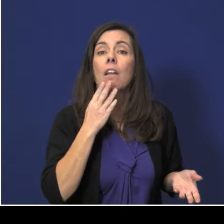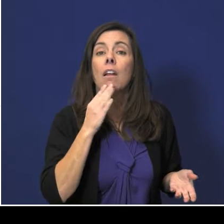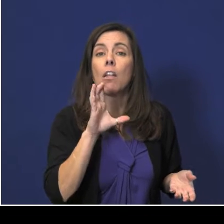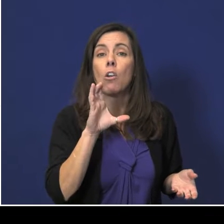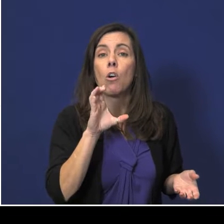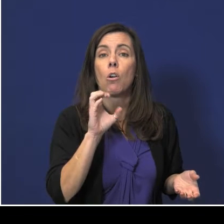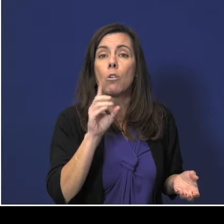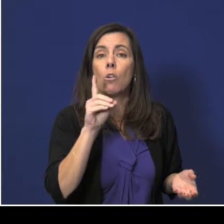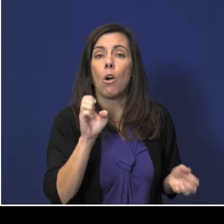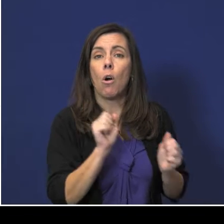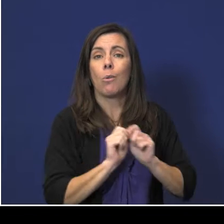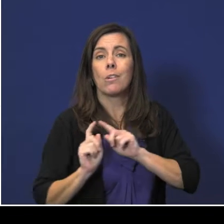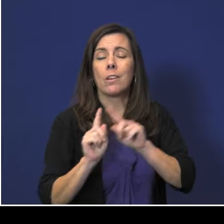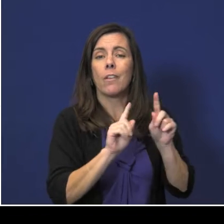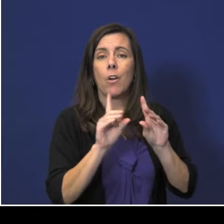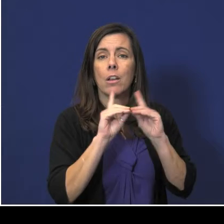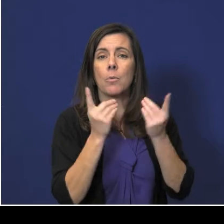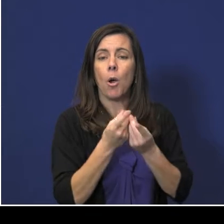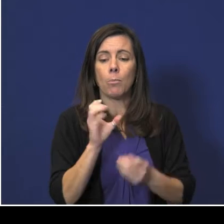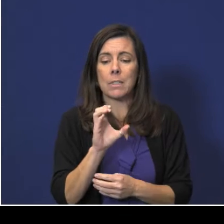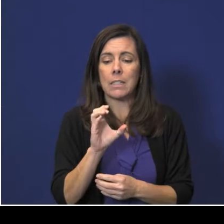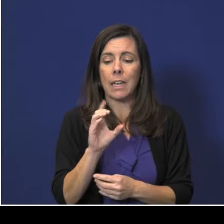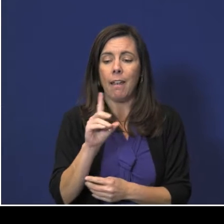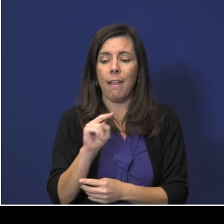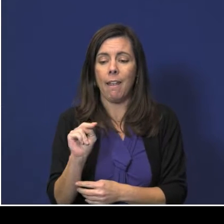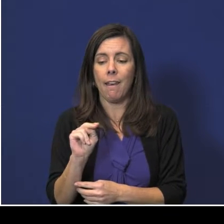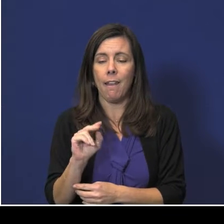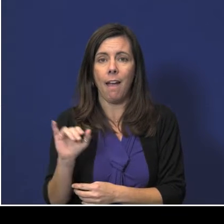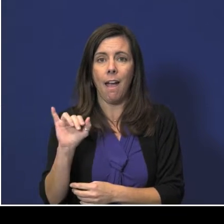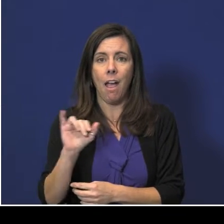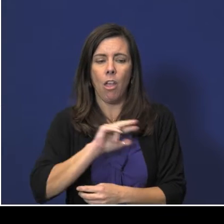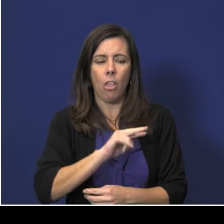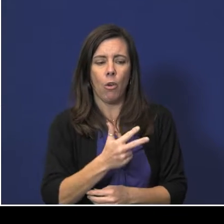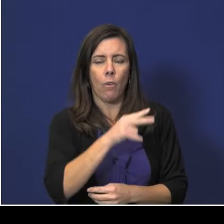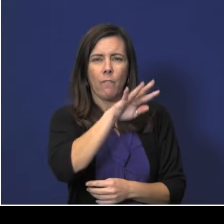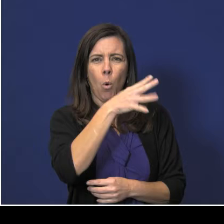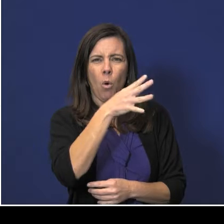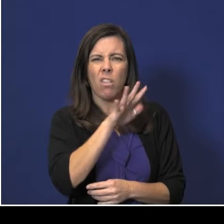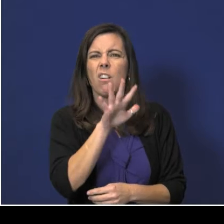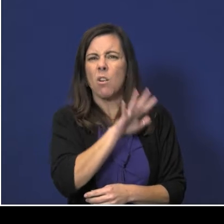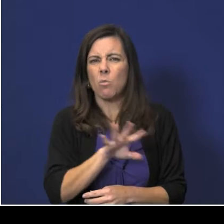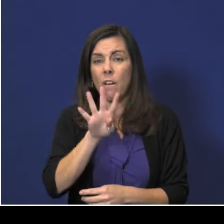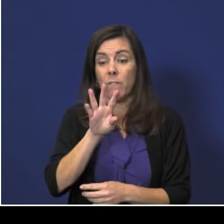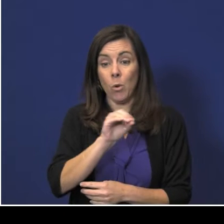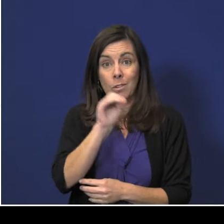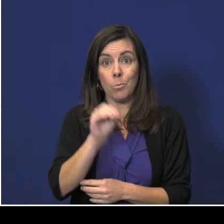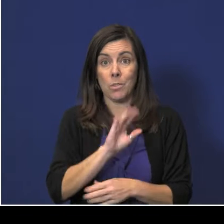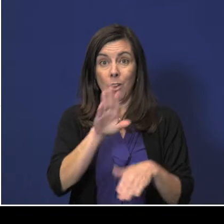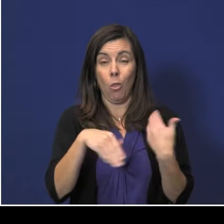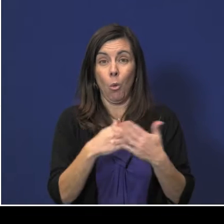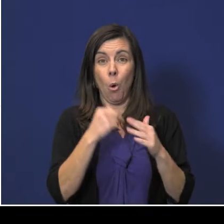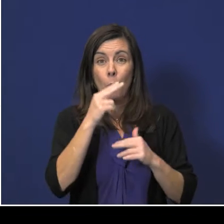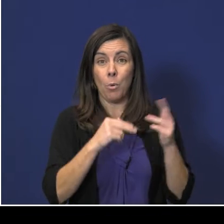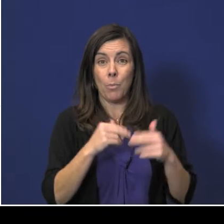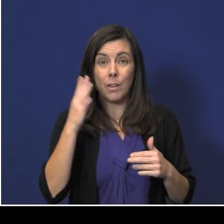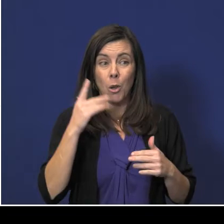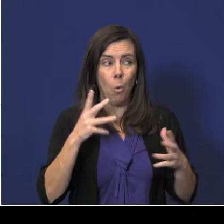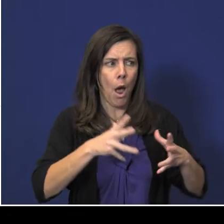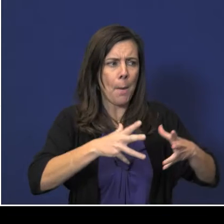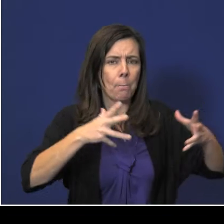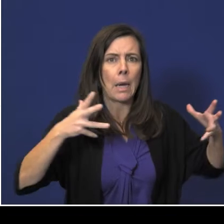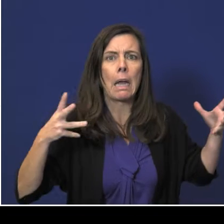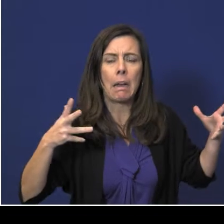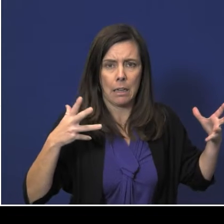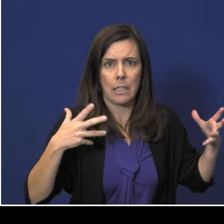departments. C&I, which is on the 3rd and 4th level, is about 40% of the office building. Because it's so large, you guys have gone through that